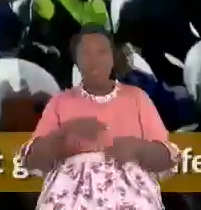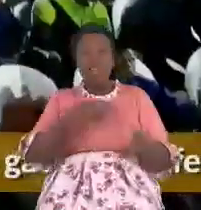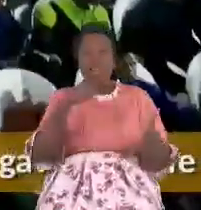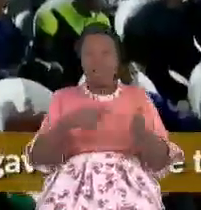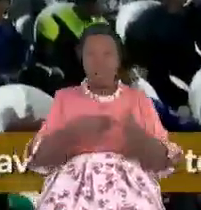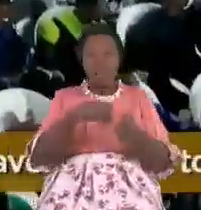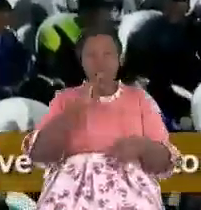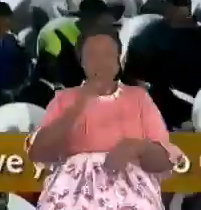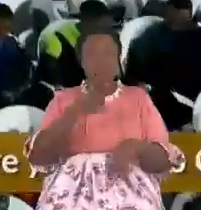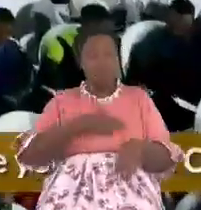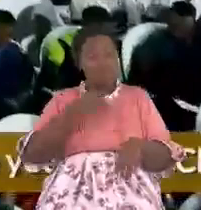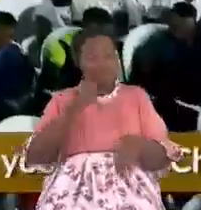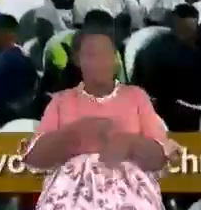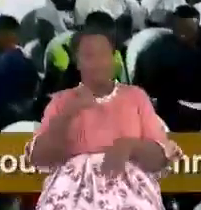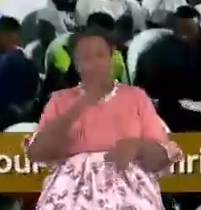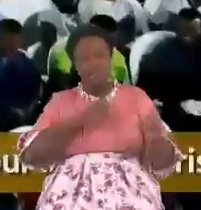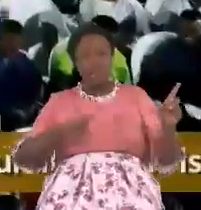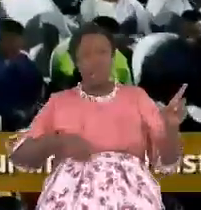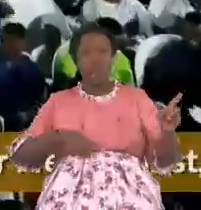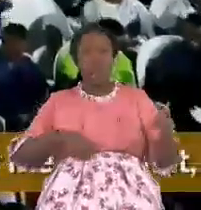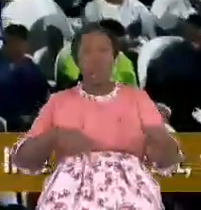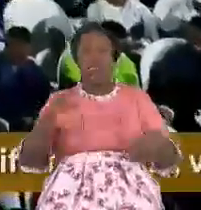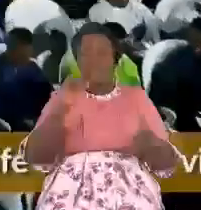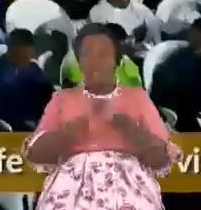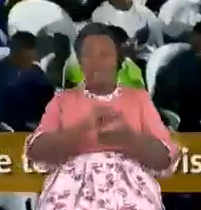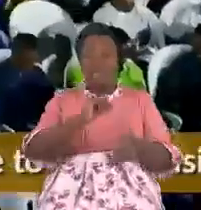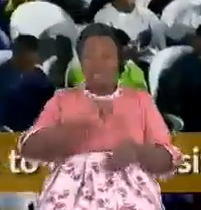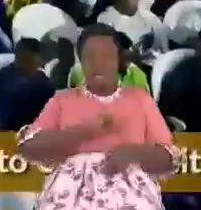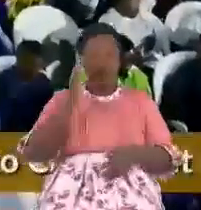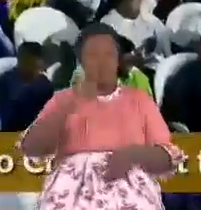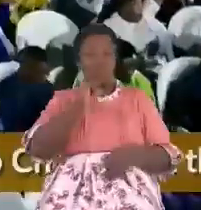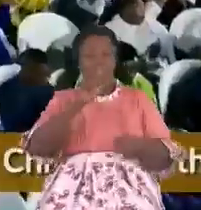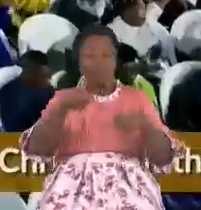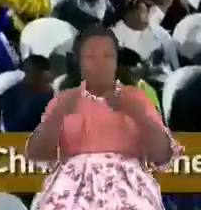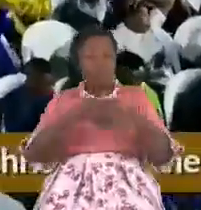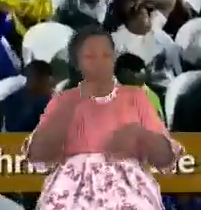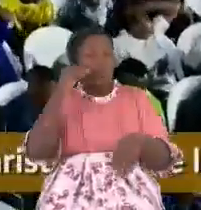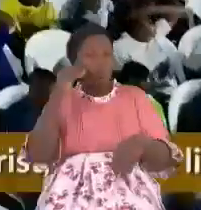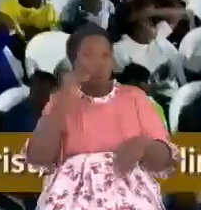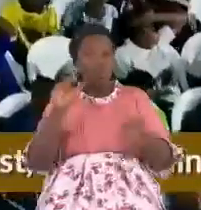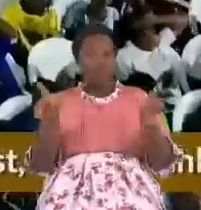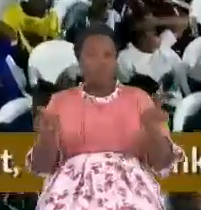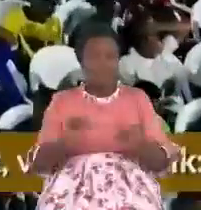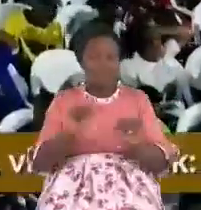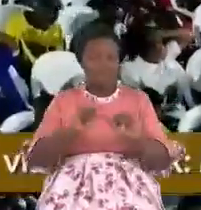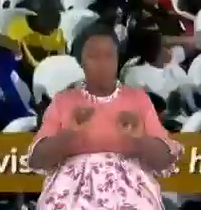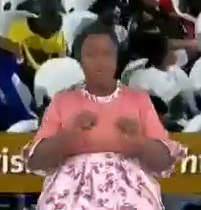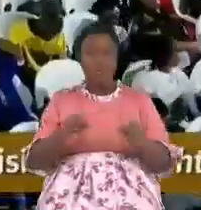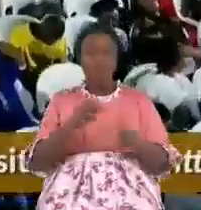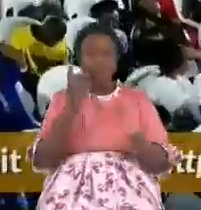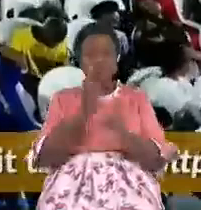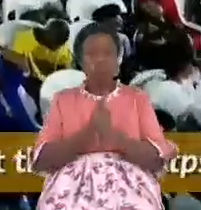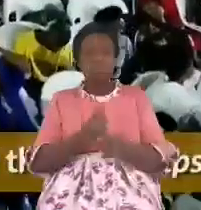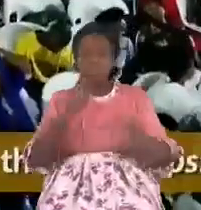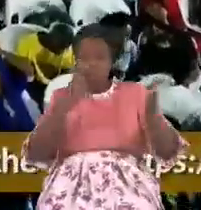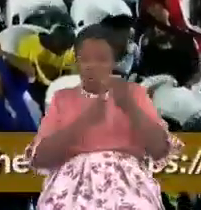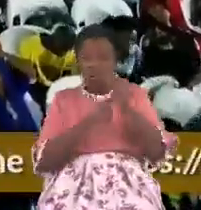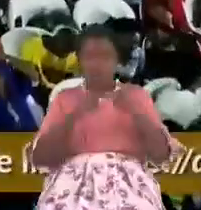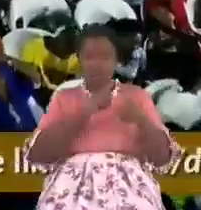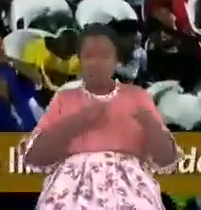time i will not go back the same hold on to god it is what you believe and confess that you will